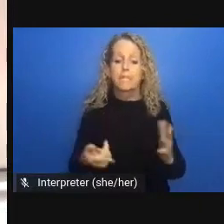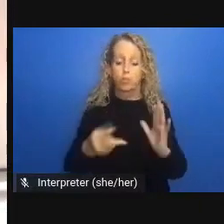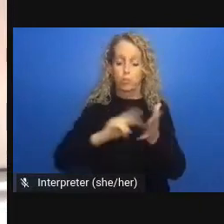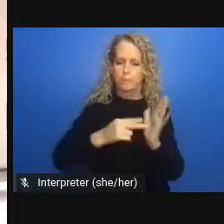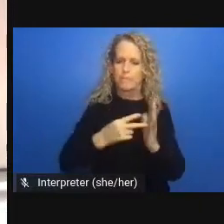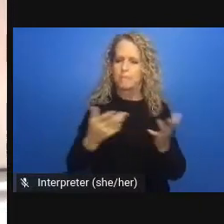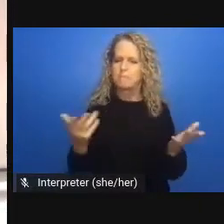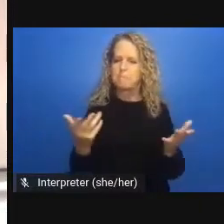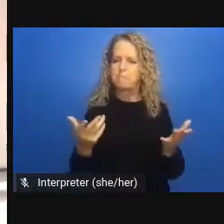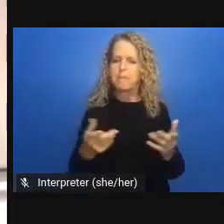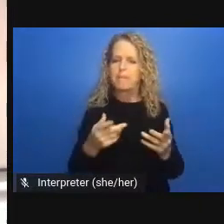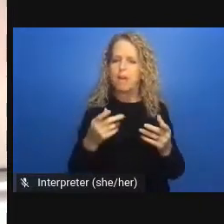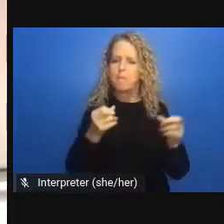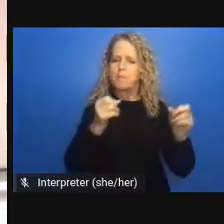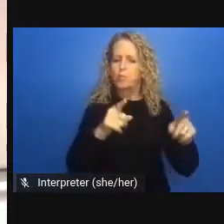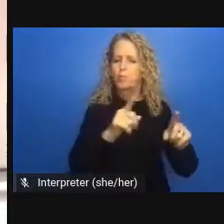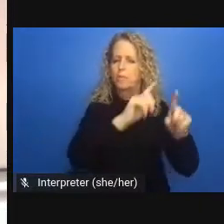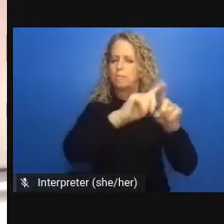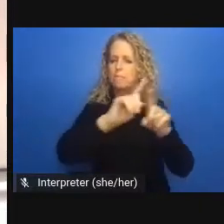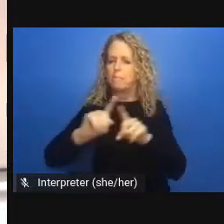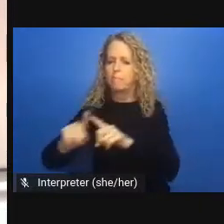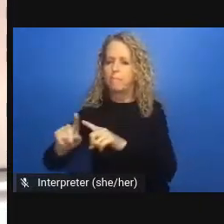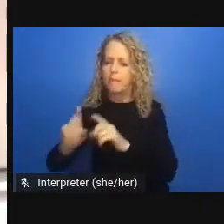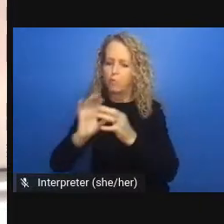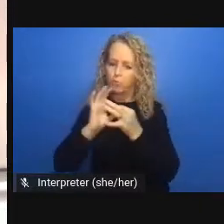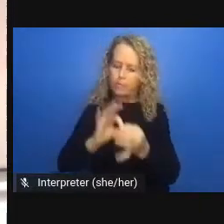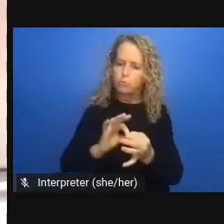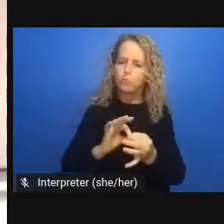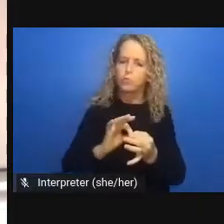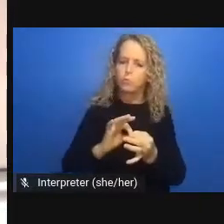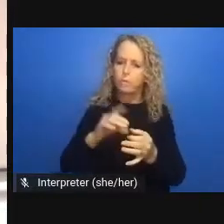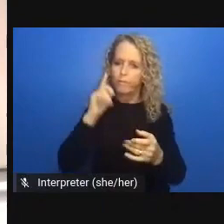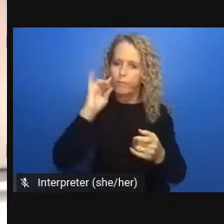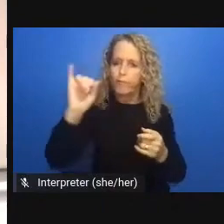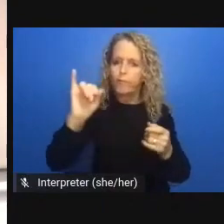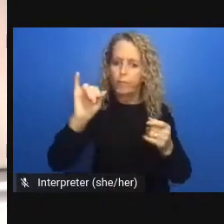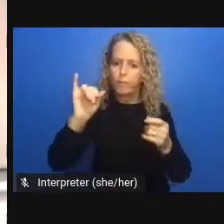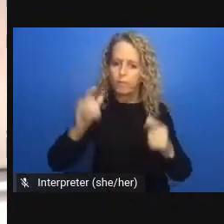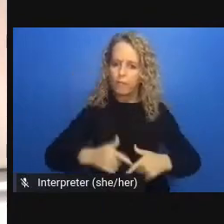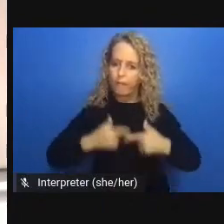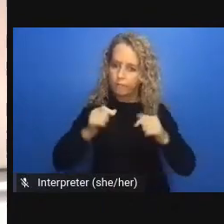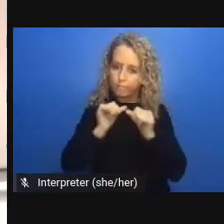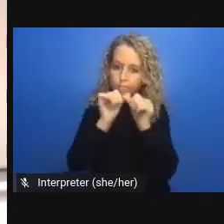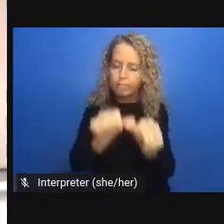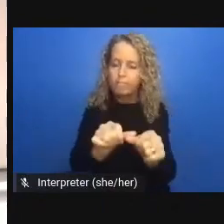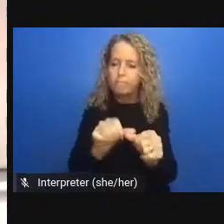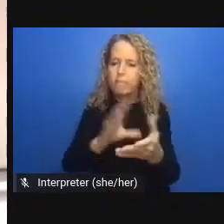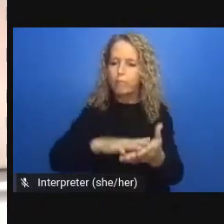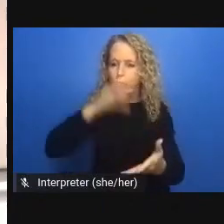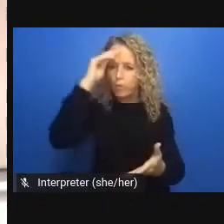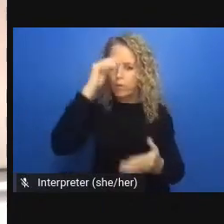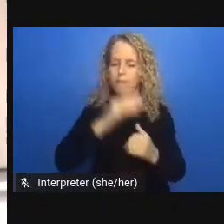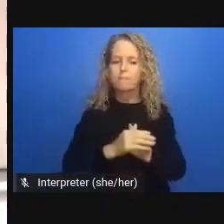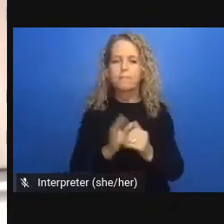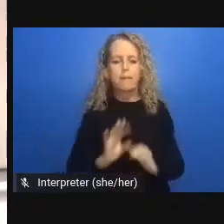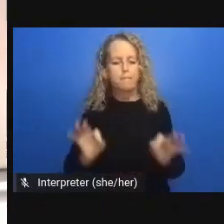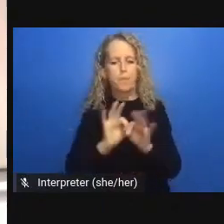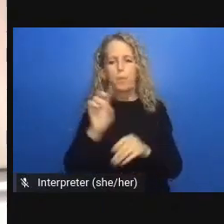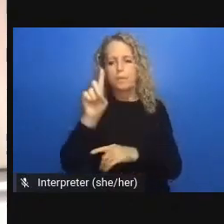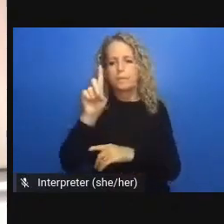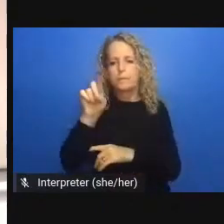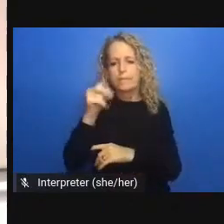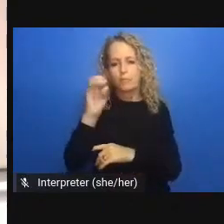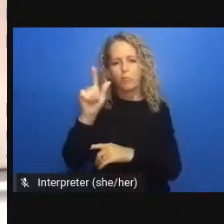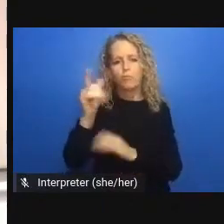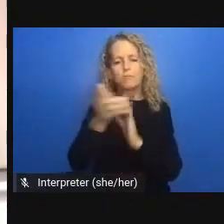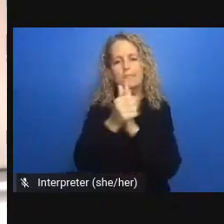learning provides us to provide people with the digital skills that they need. So lifelong learning is going to be a really, really key